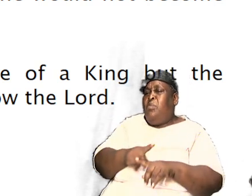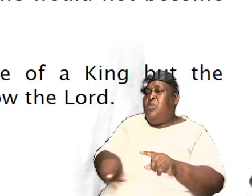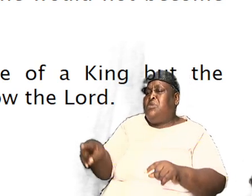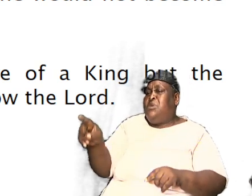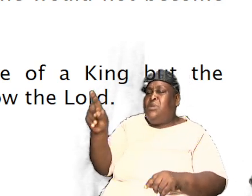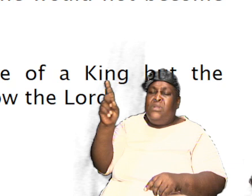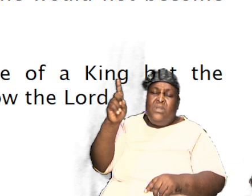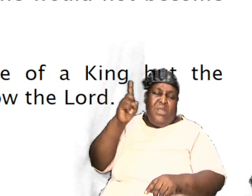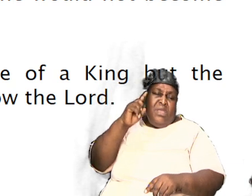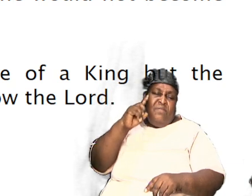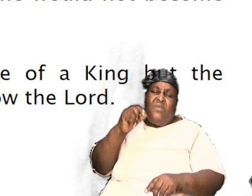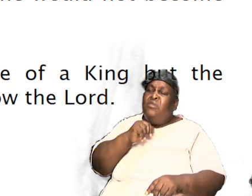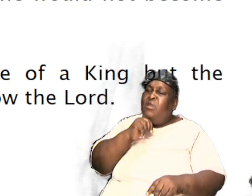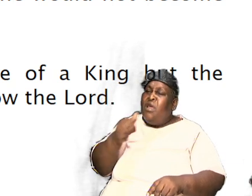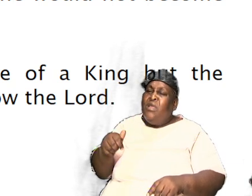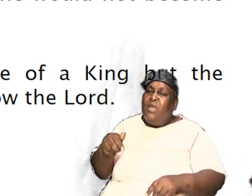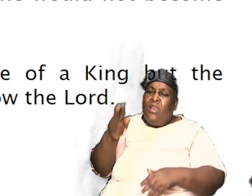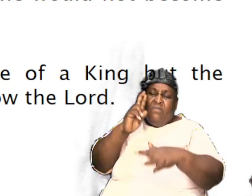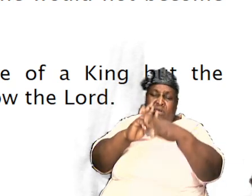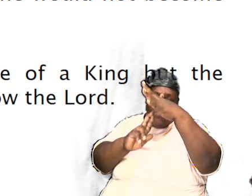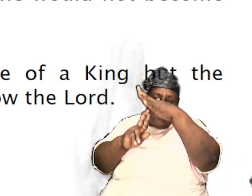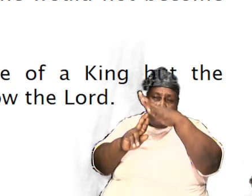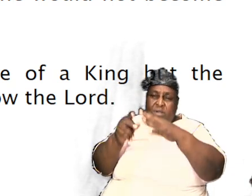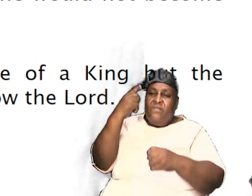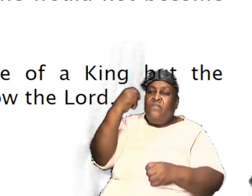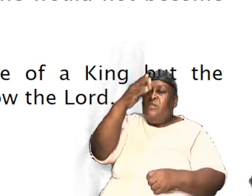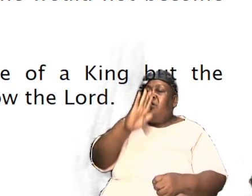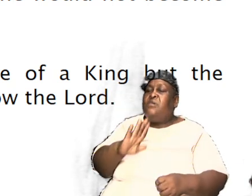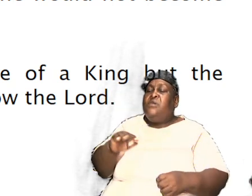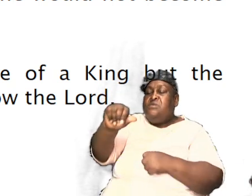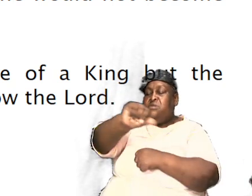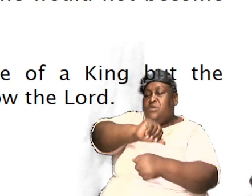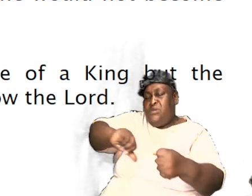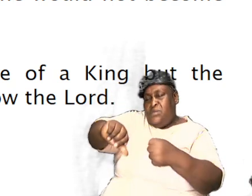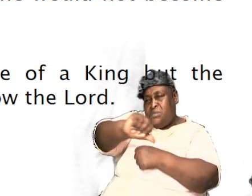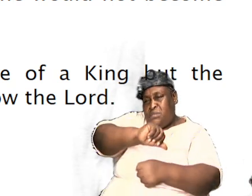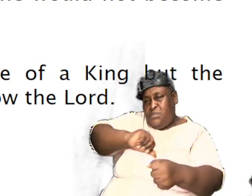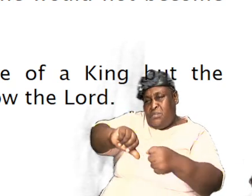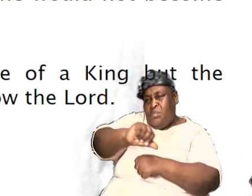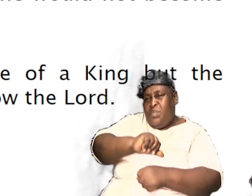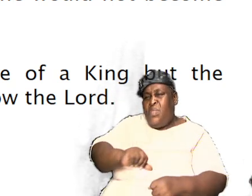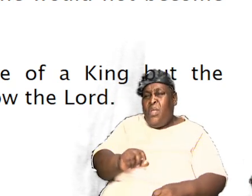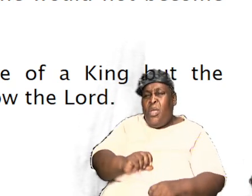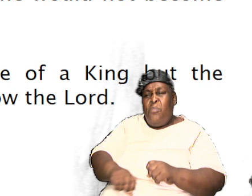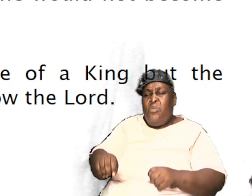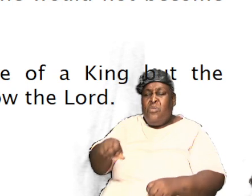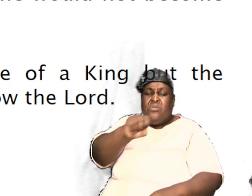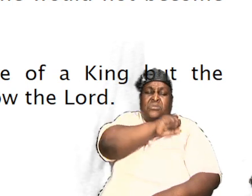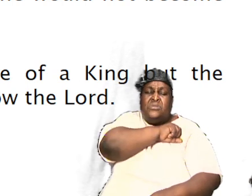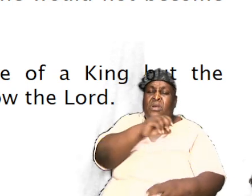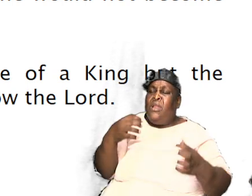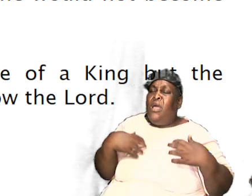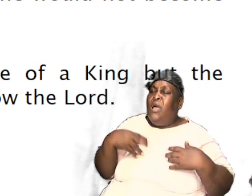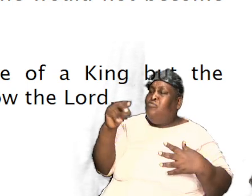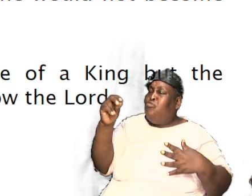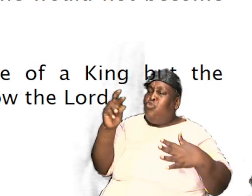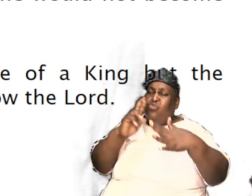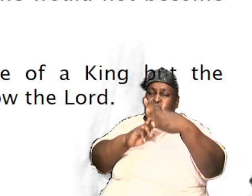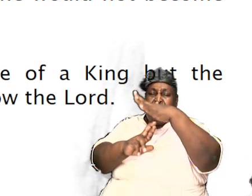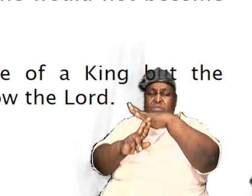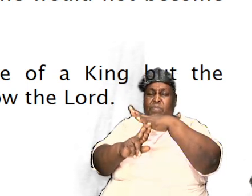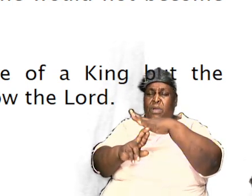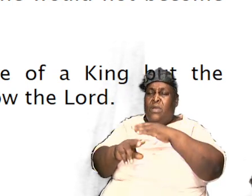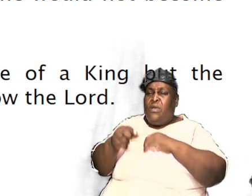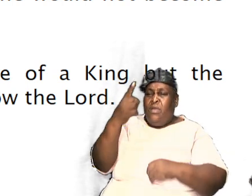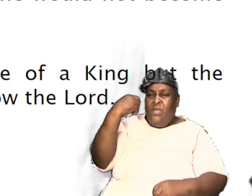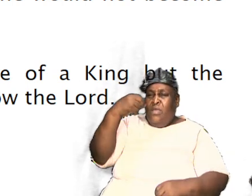David had respect for the Lord and anointed. But Saul had no respect. Saul recognized that the Spirit